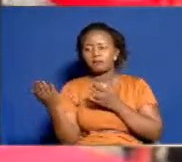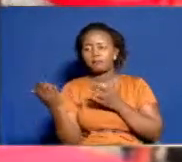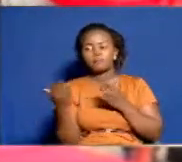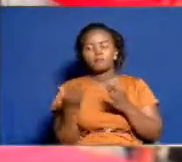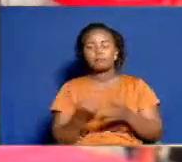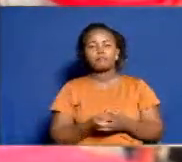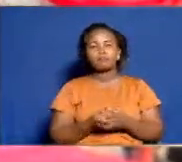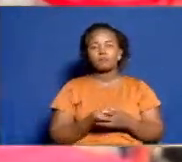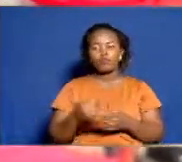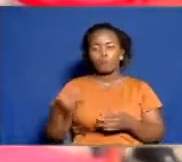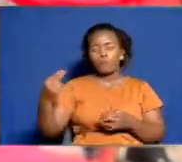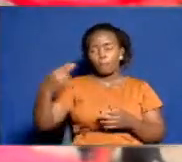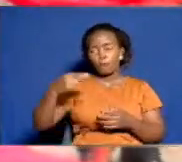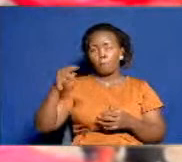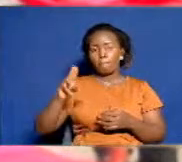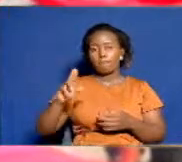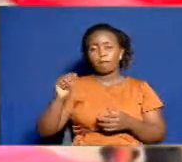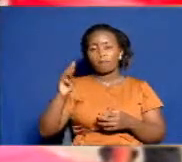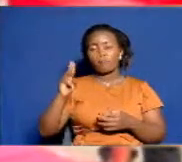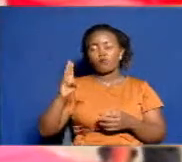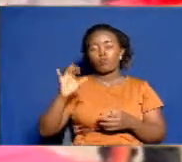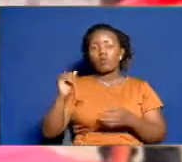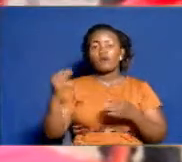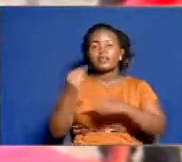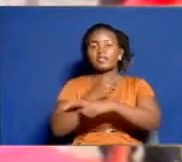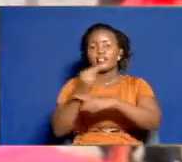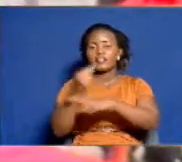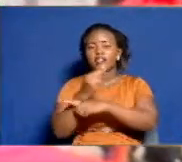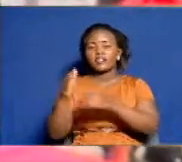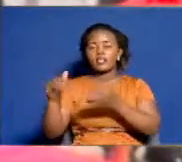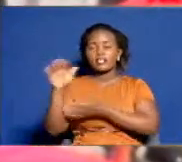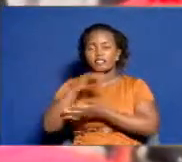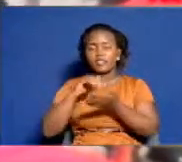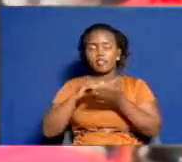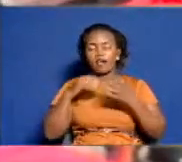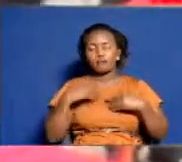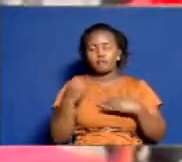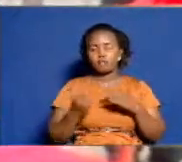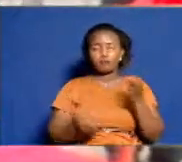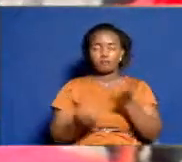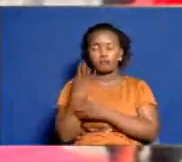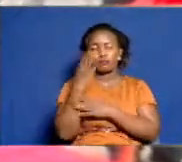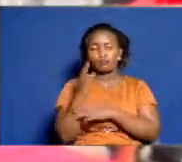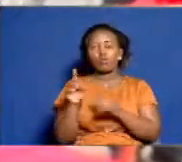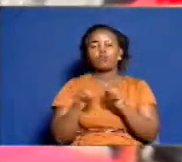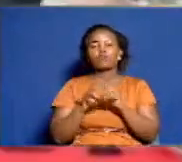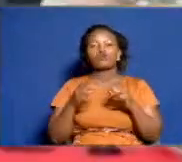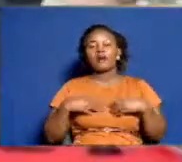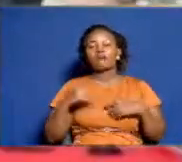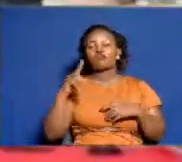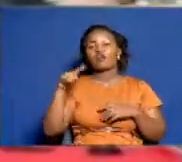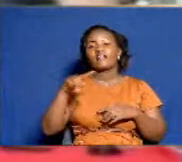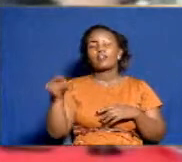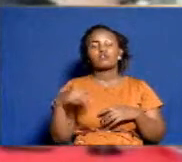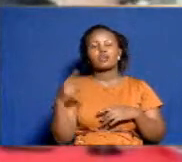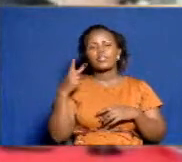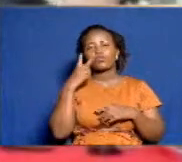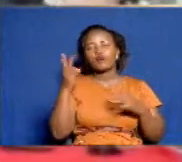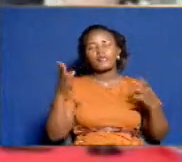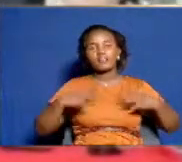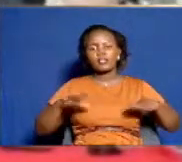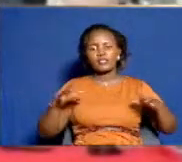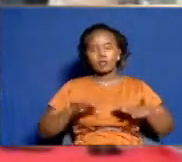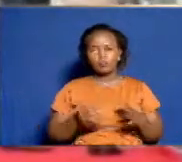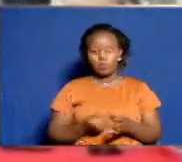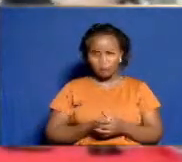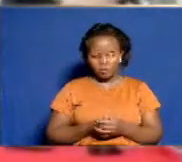The Huawei Training Center has been officially opened and will admit 1,200 trainees each year. Huawei says it is seeking to